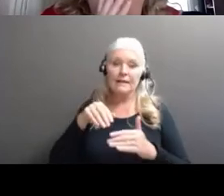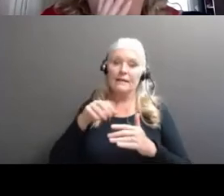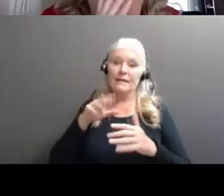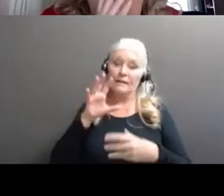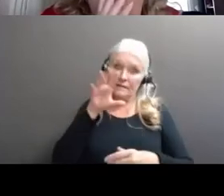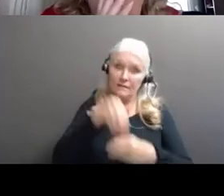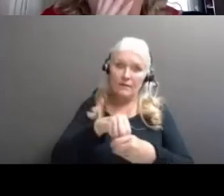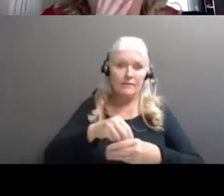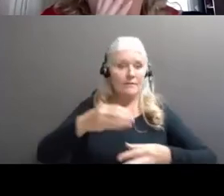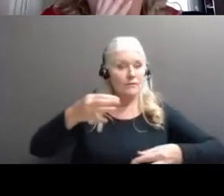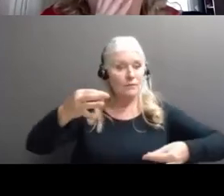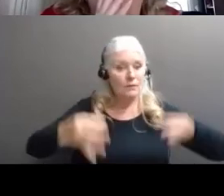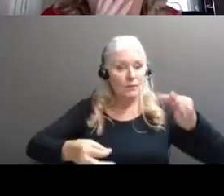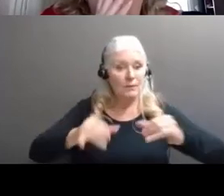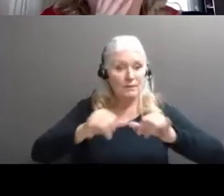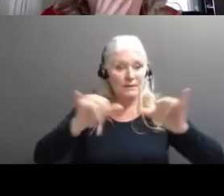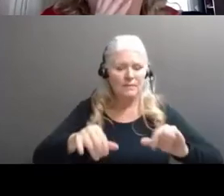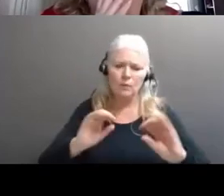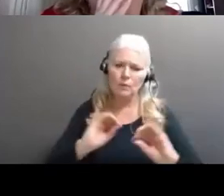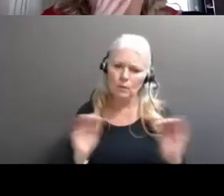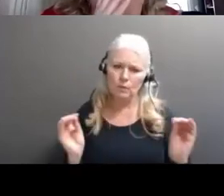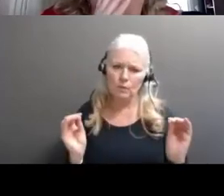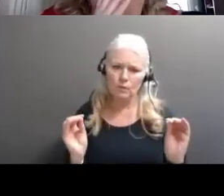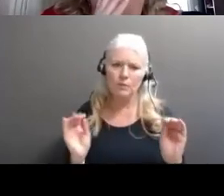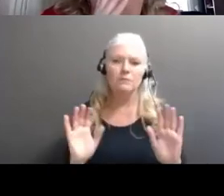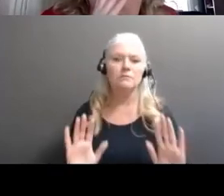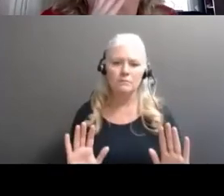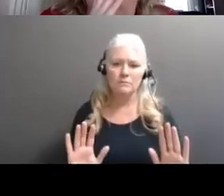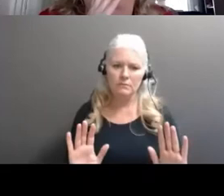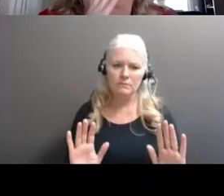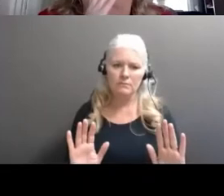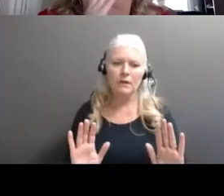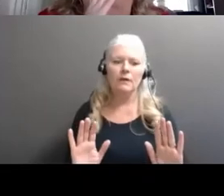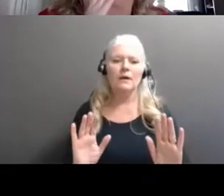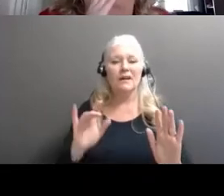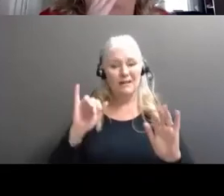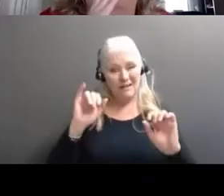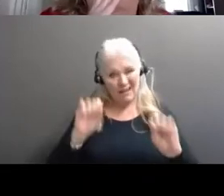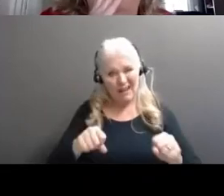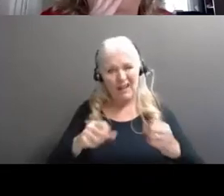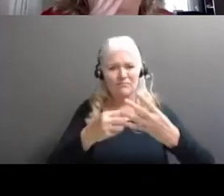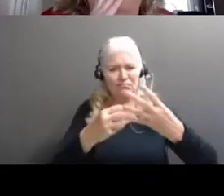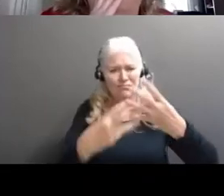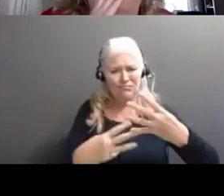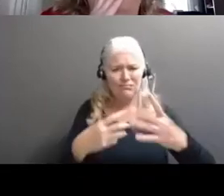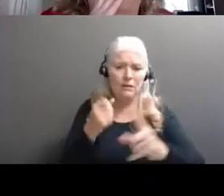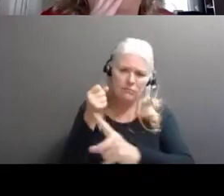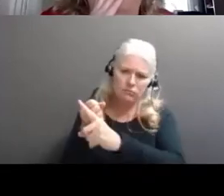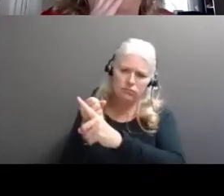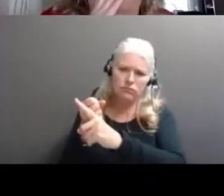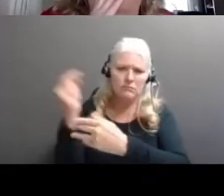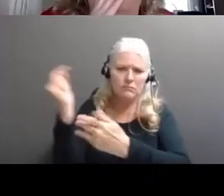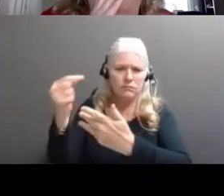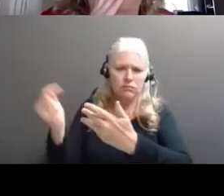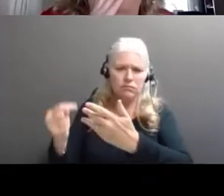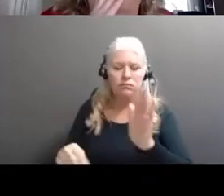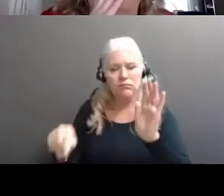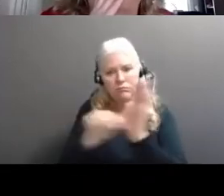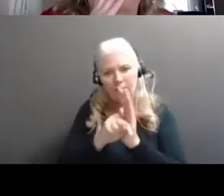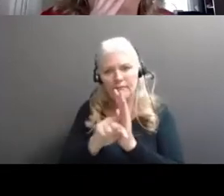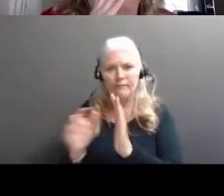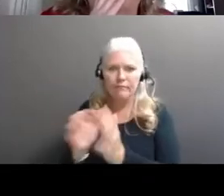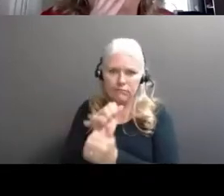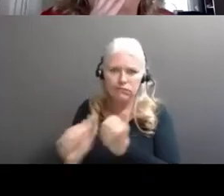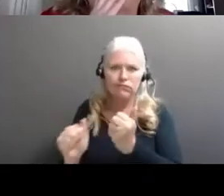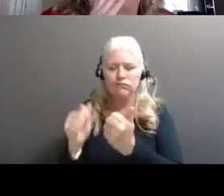justice system and all that that entails that can be traumatic and harmful and doesn't address needs before they can have